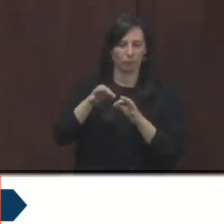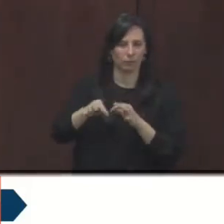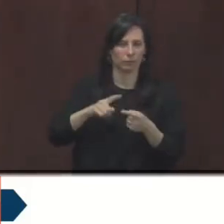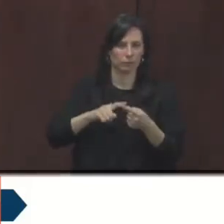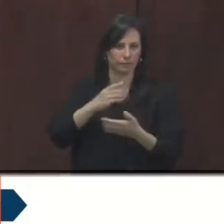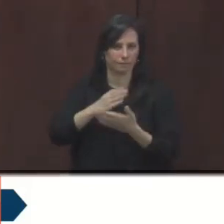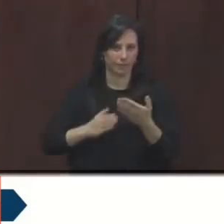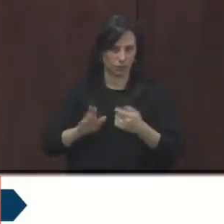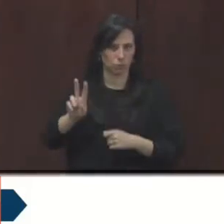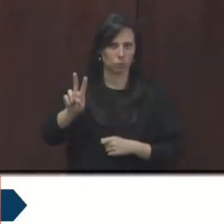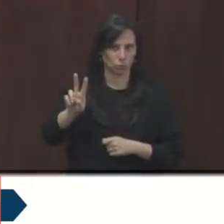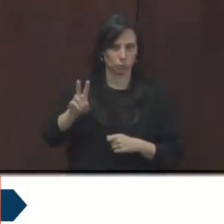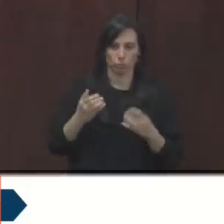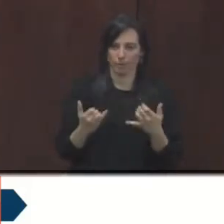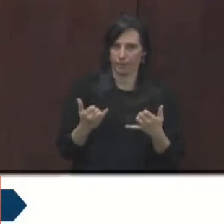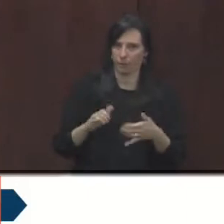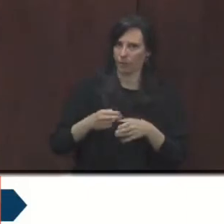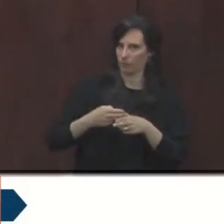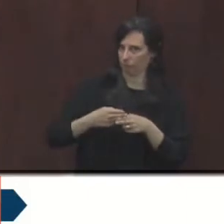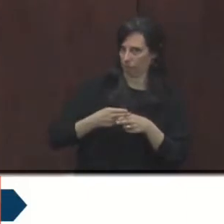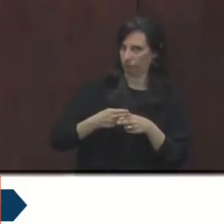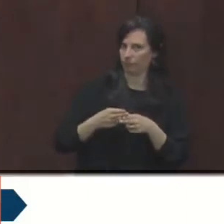it is tentatively planned right now.